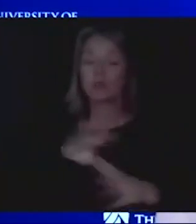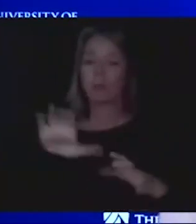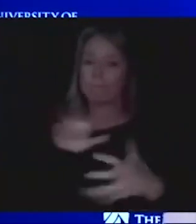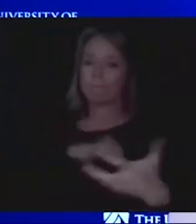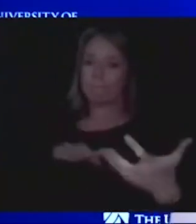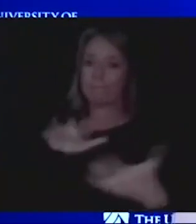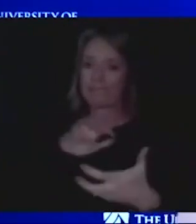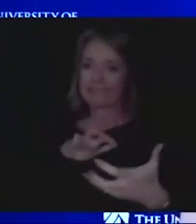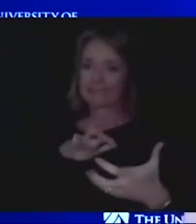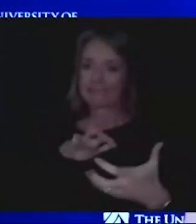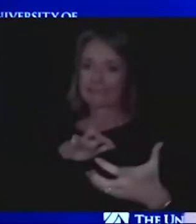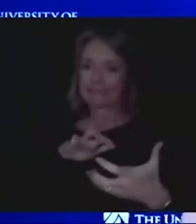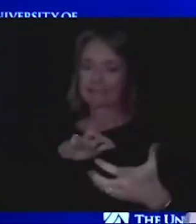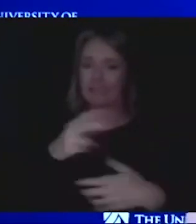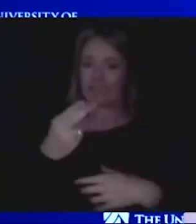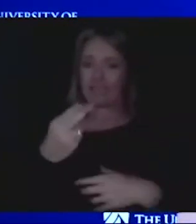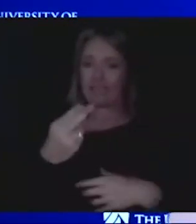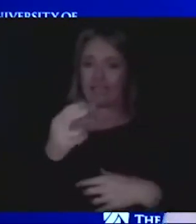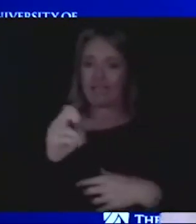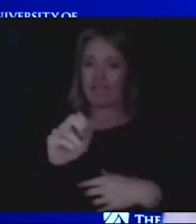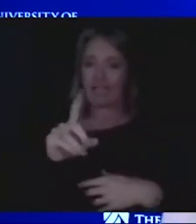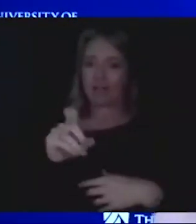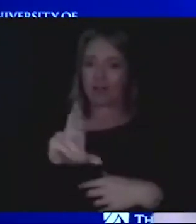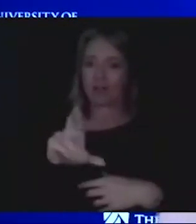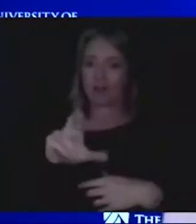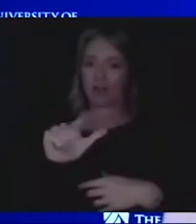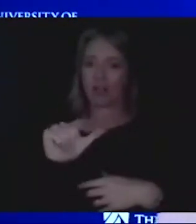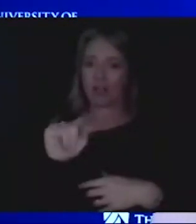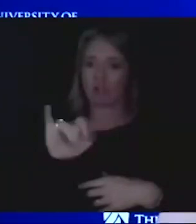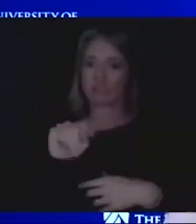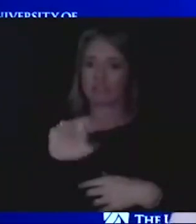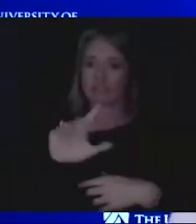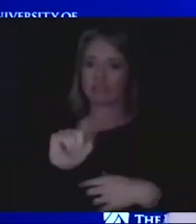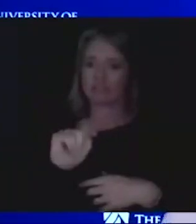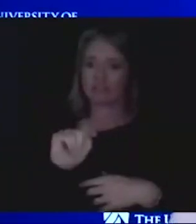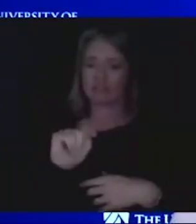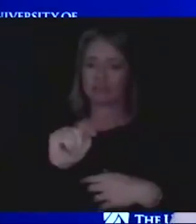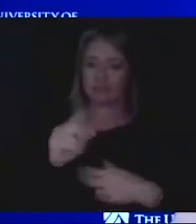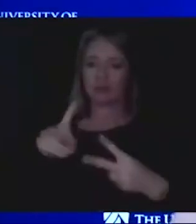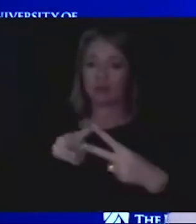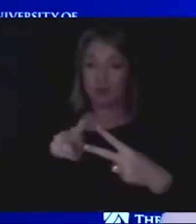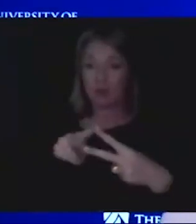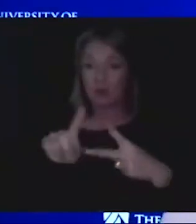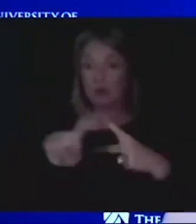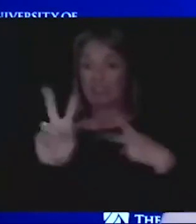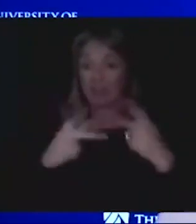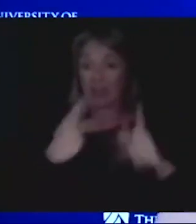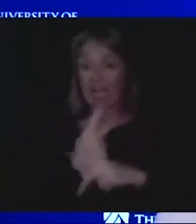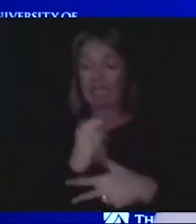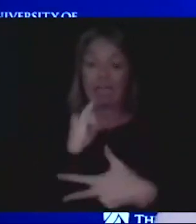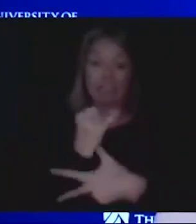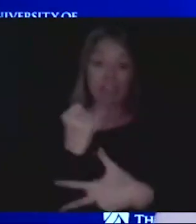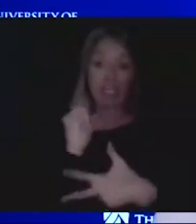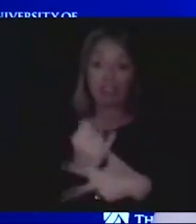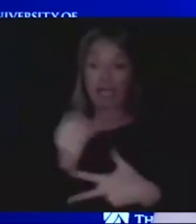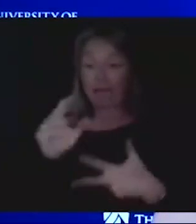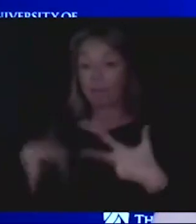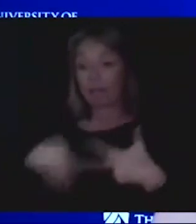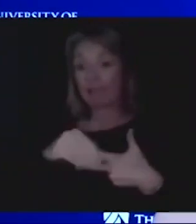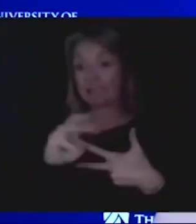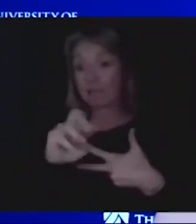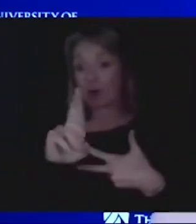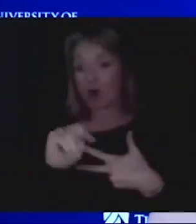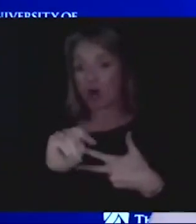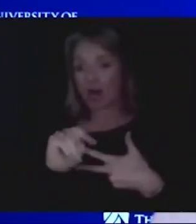heterologous dosing? So that means two different vaccines, the Johnson & Johnson plus an mRNA vaccine. The mixed dosing, we don't have a lot of information